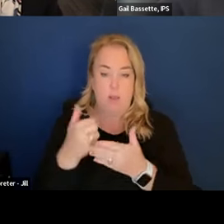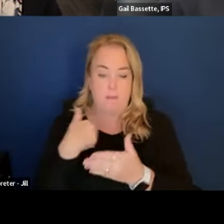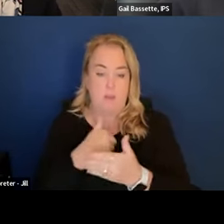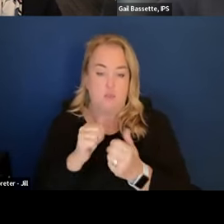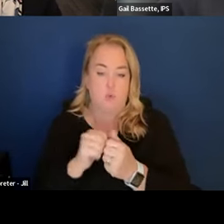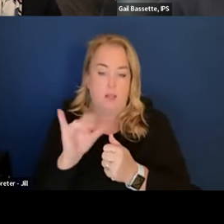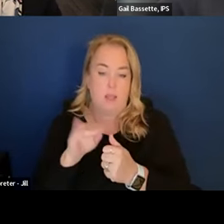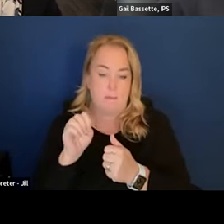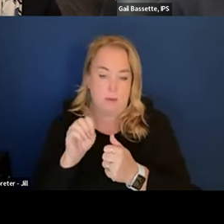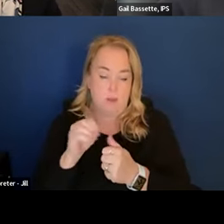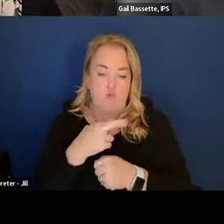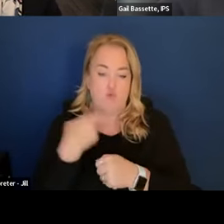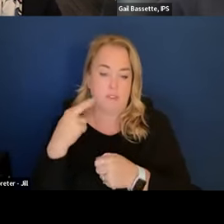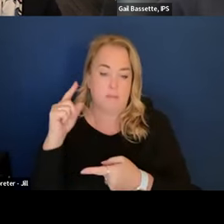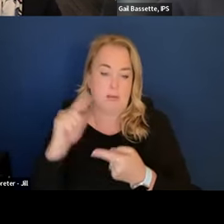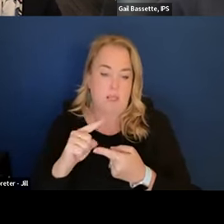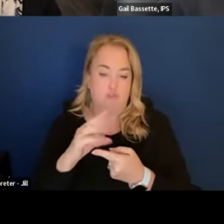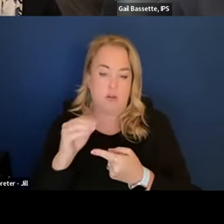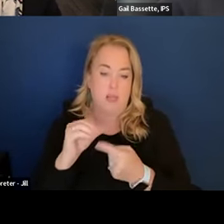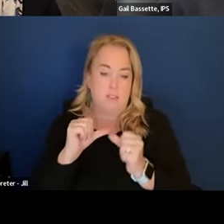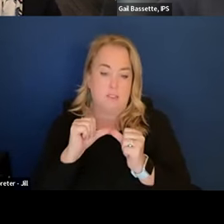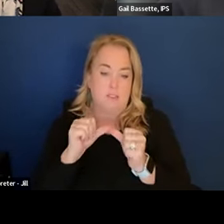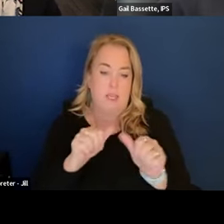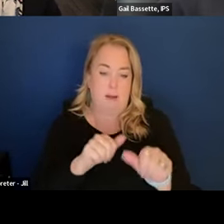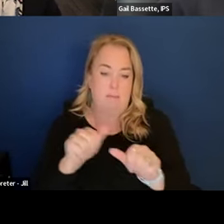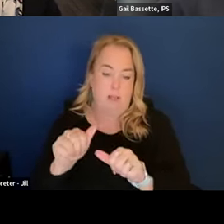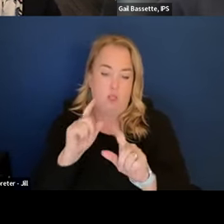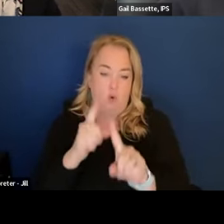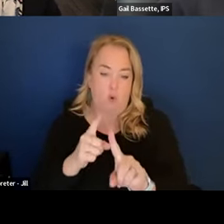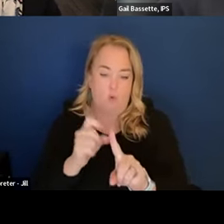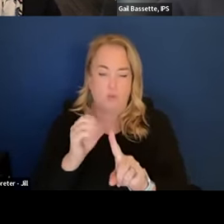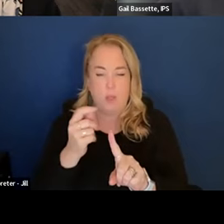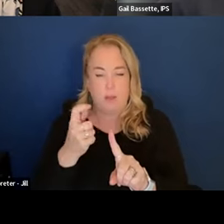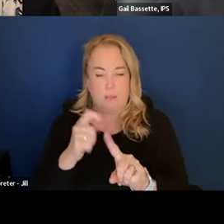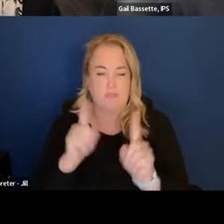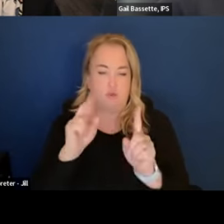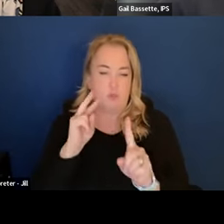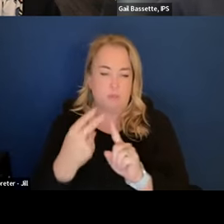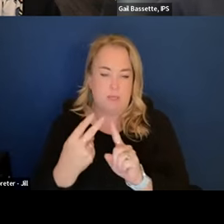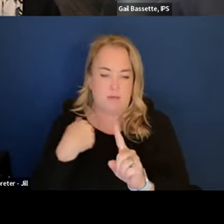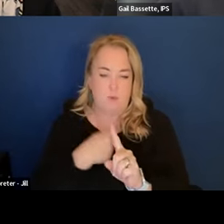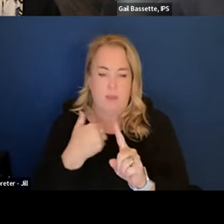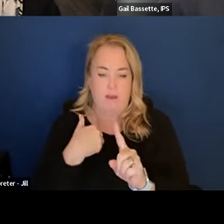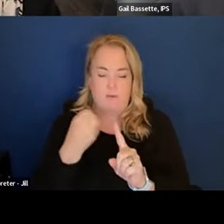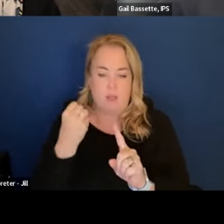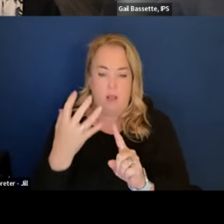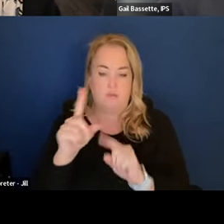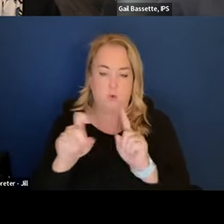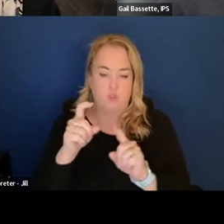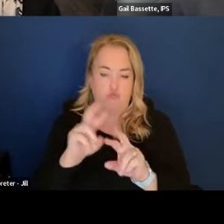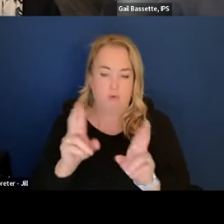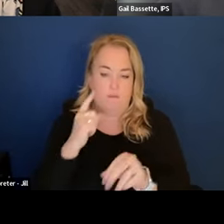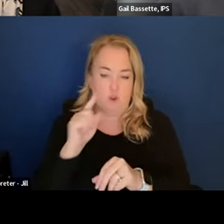risk mitigation and sustainability goals. So he's coming at this from a little bit different perspective, and we've got a bunch of questions teed up for